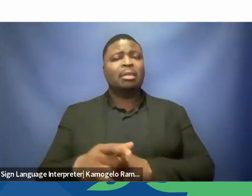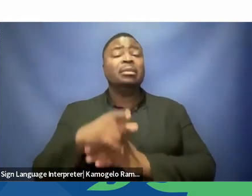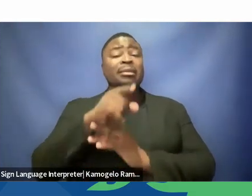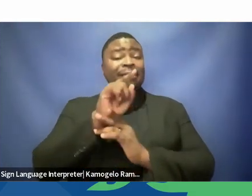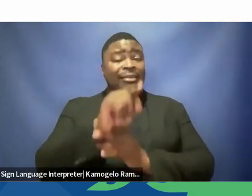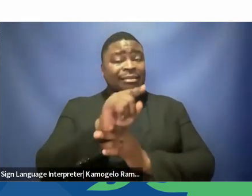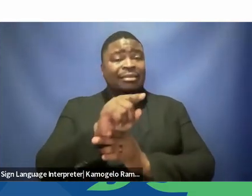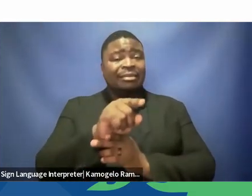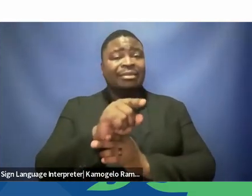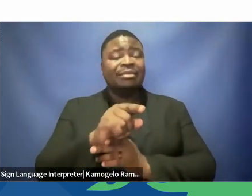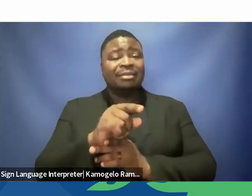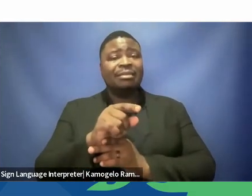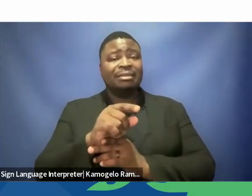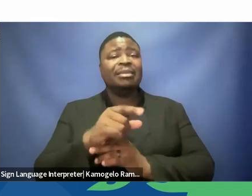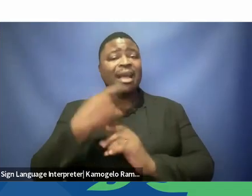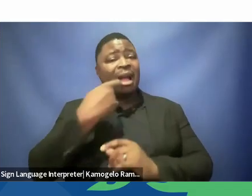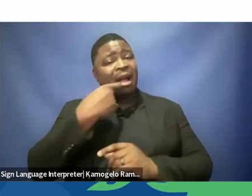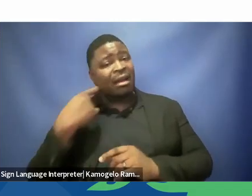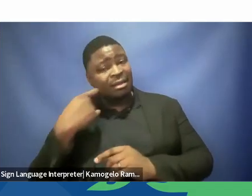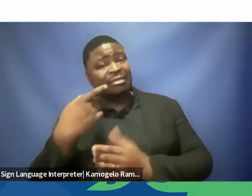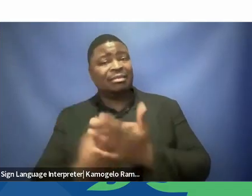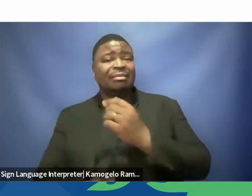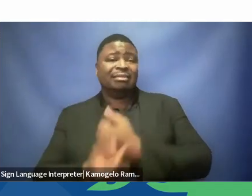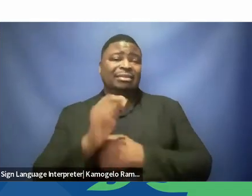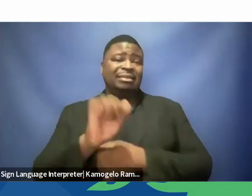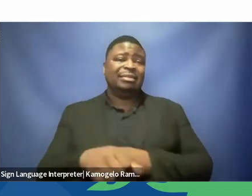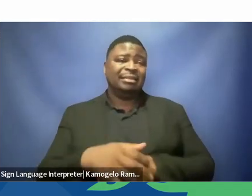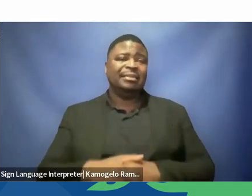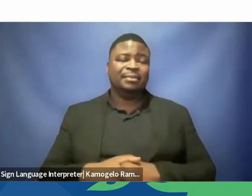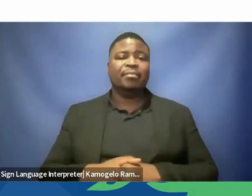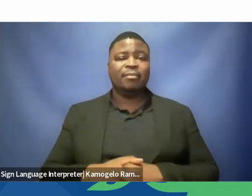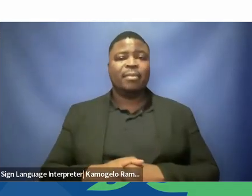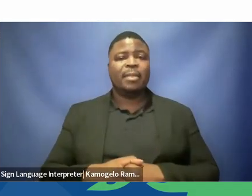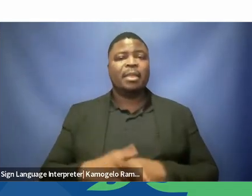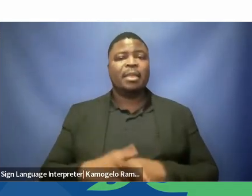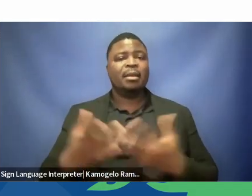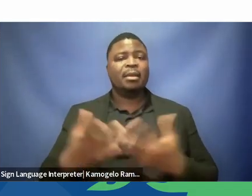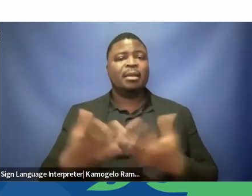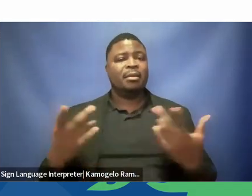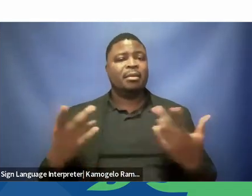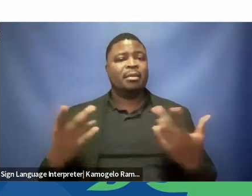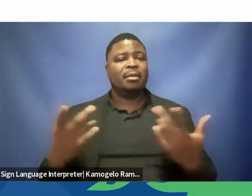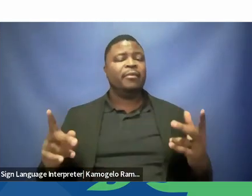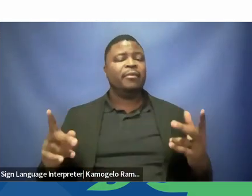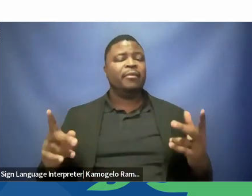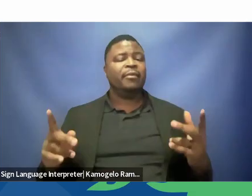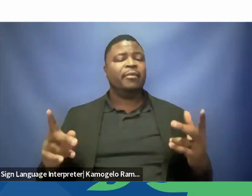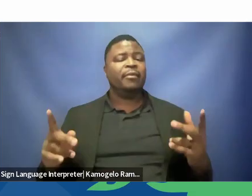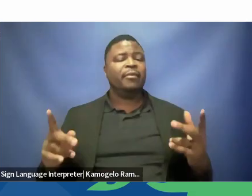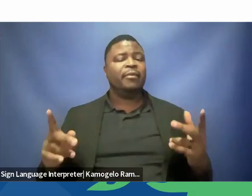habitually using substances such as crystal and GHB. Physical harms to the self, Dolly spoke about